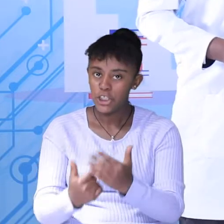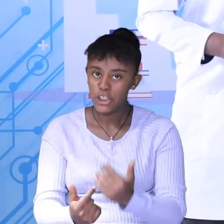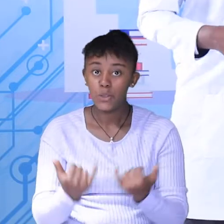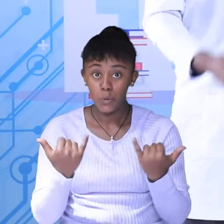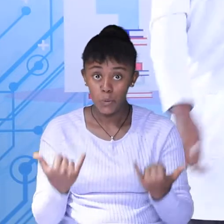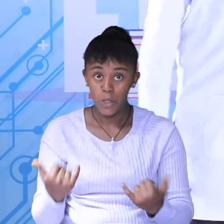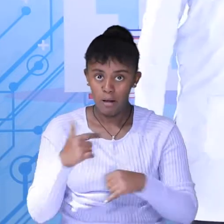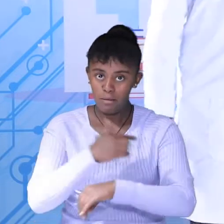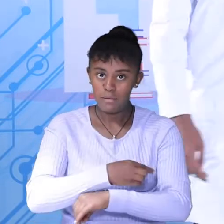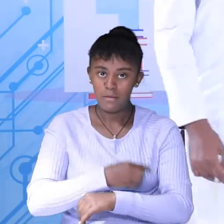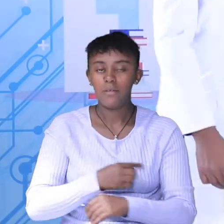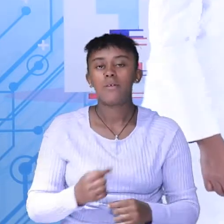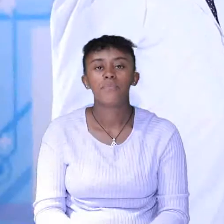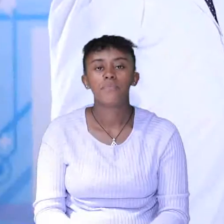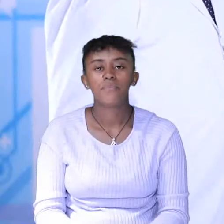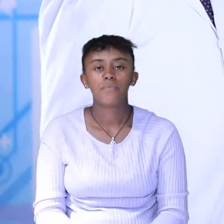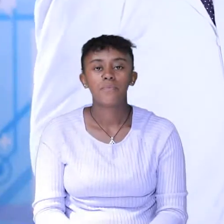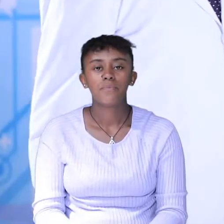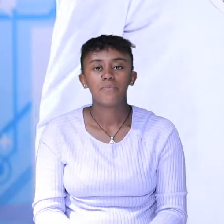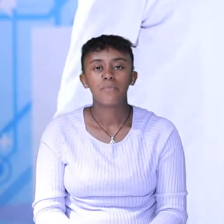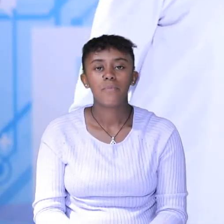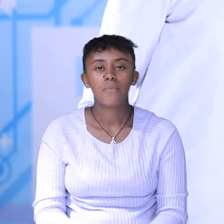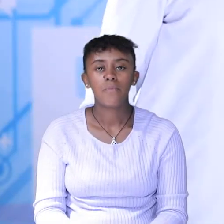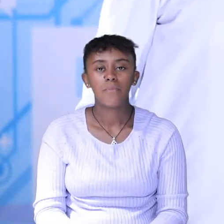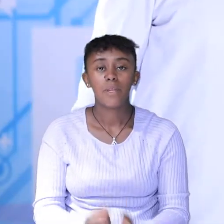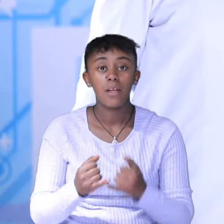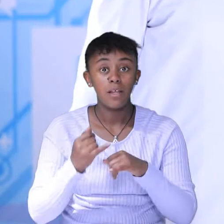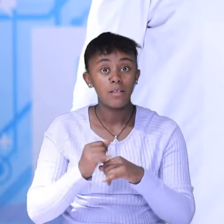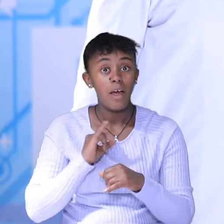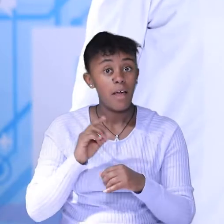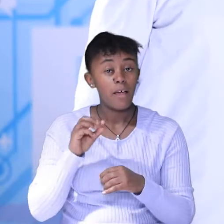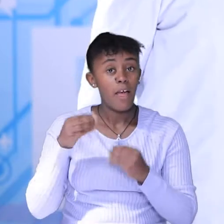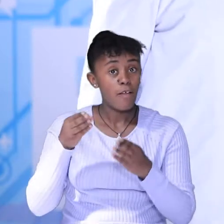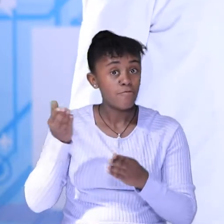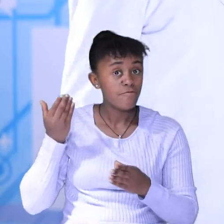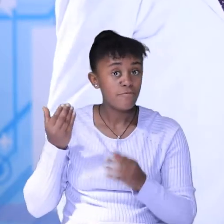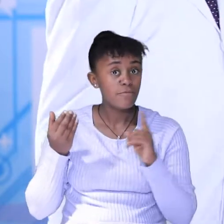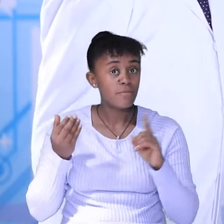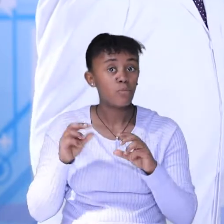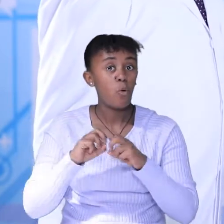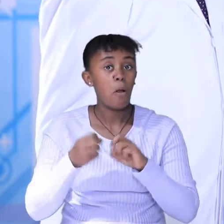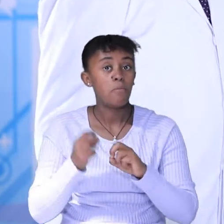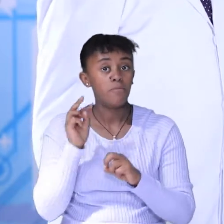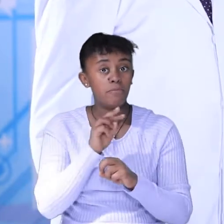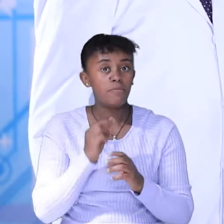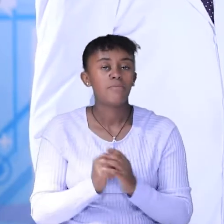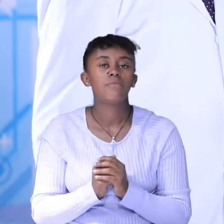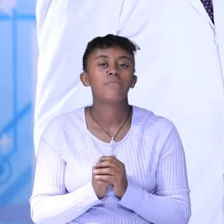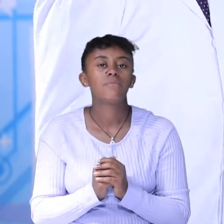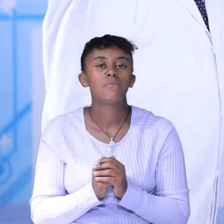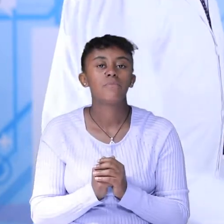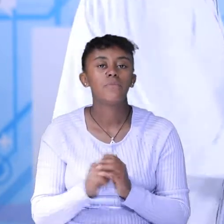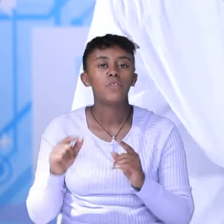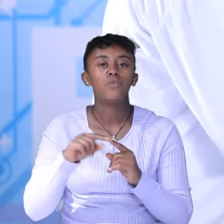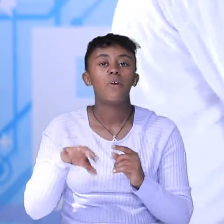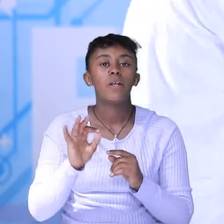today we'll proceed on that. And at last I have gave you this problem to find the magnetic